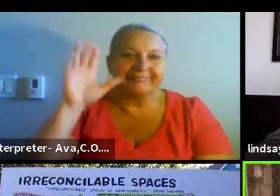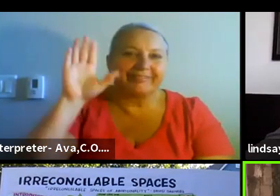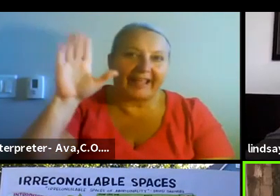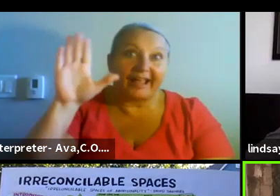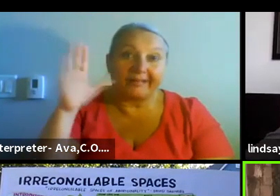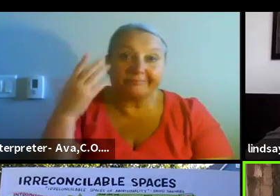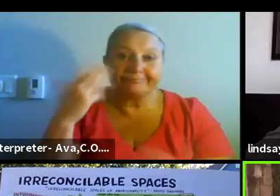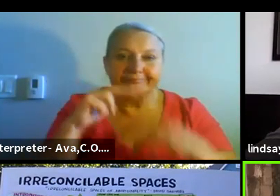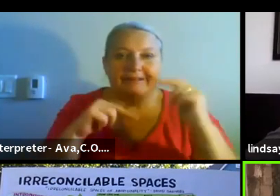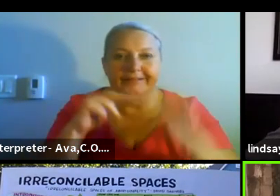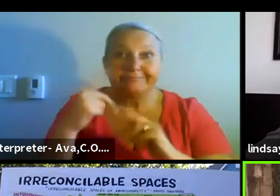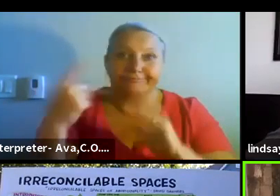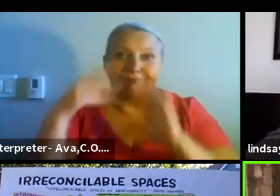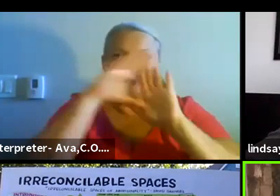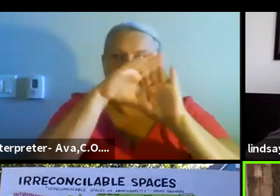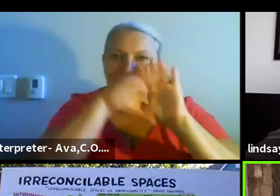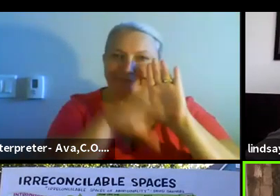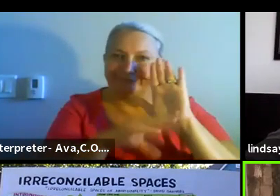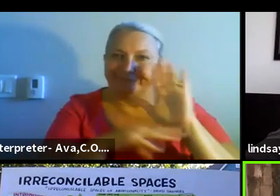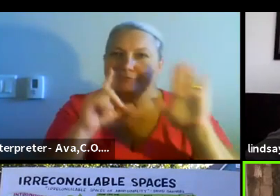protocols,